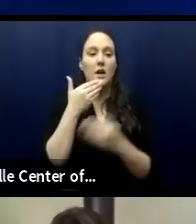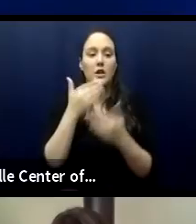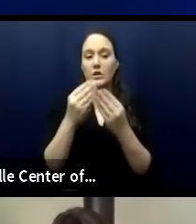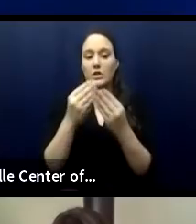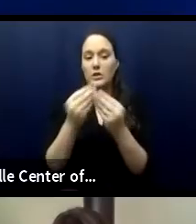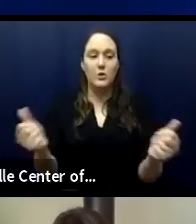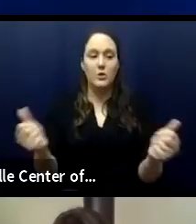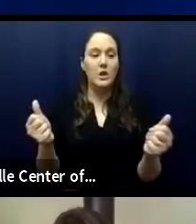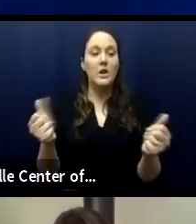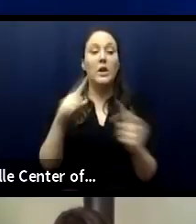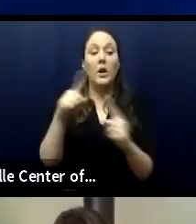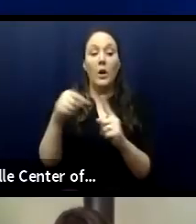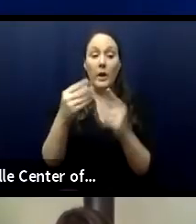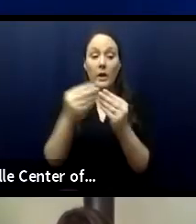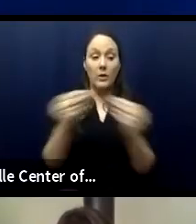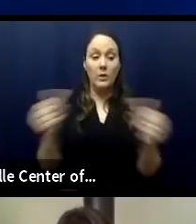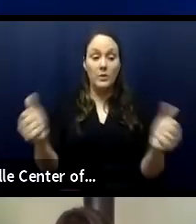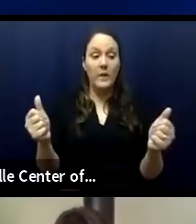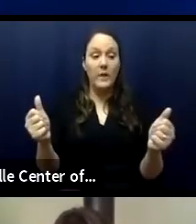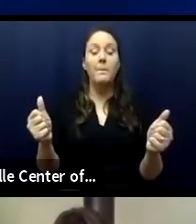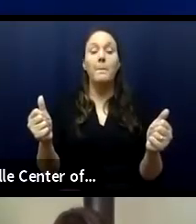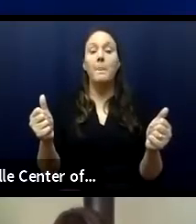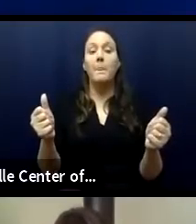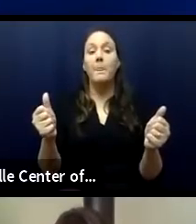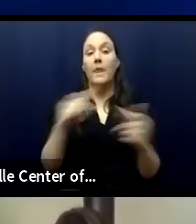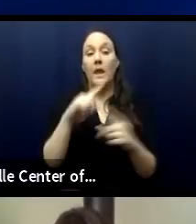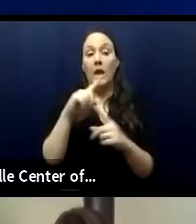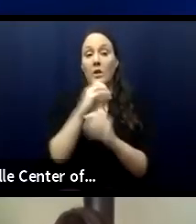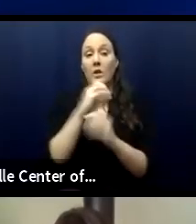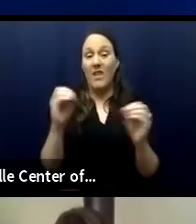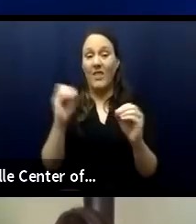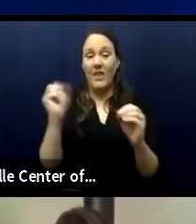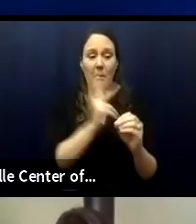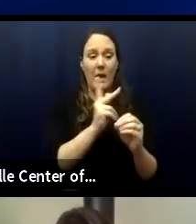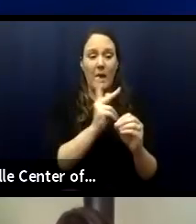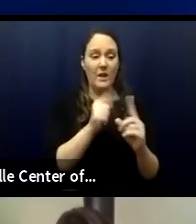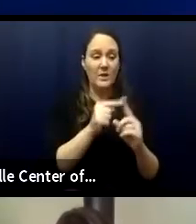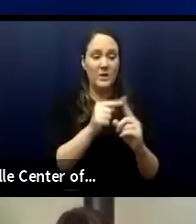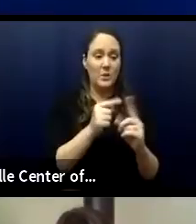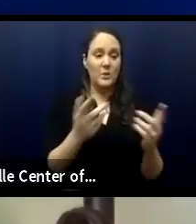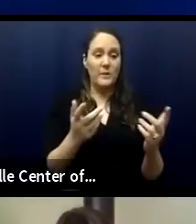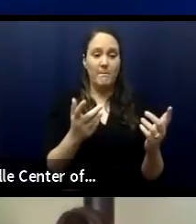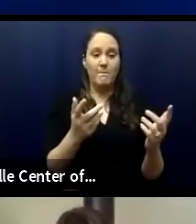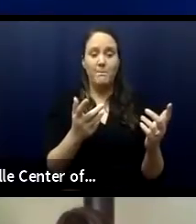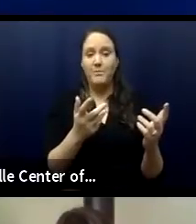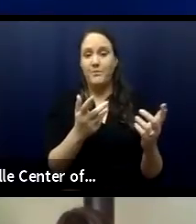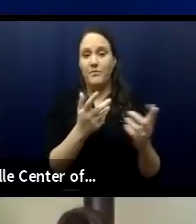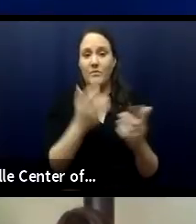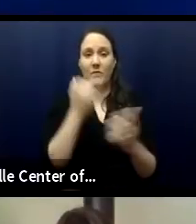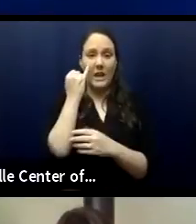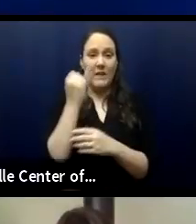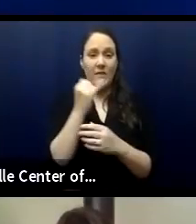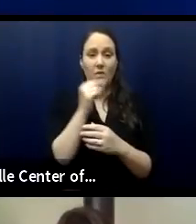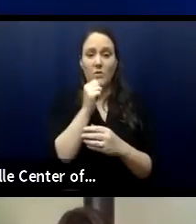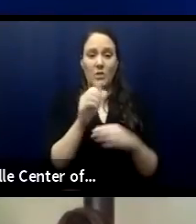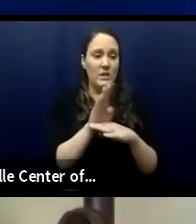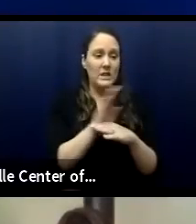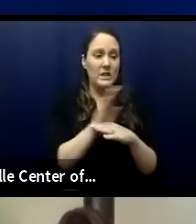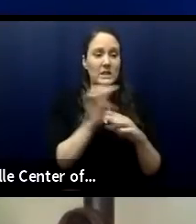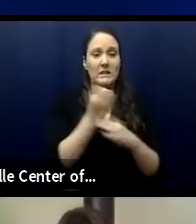away, we're not going to have anything to come back to if we don't continue to keep our businesses and our economy moving.